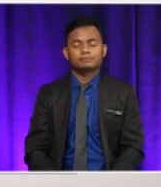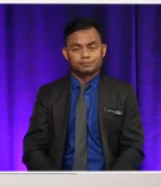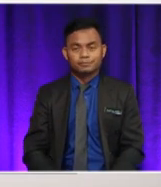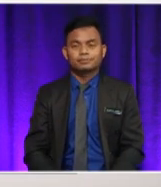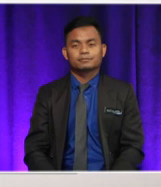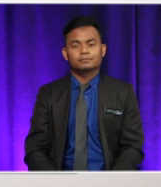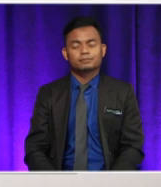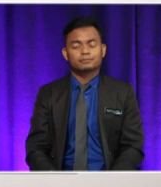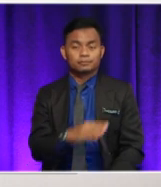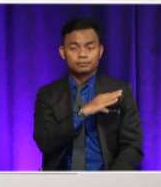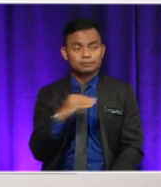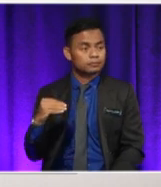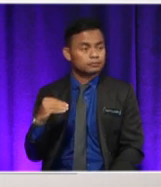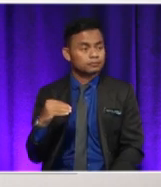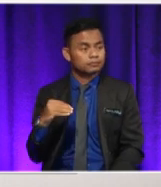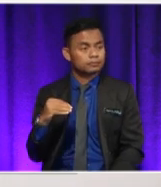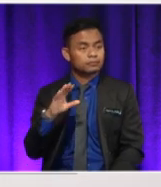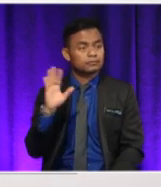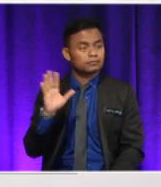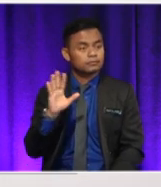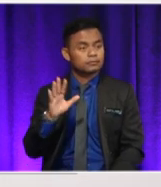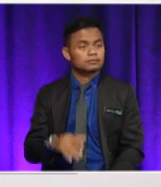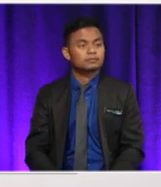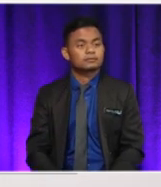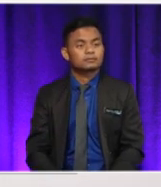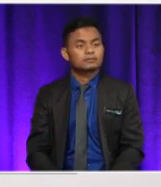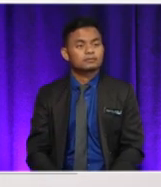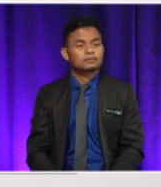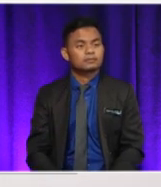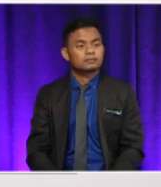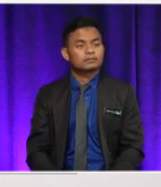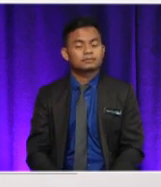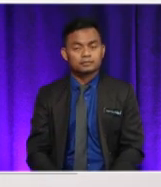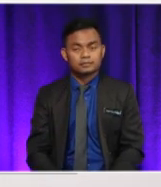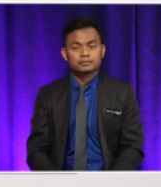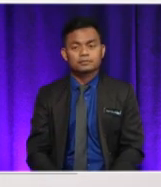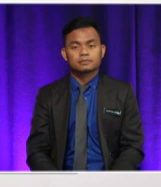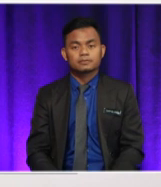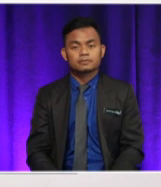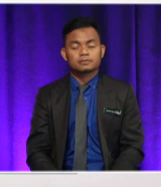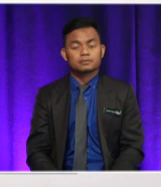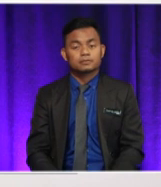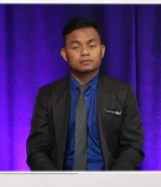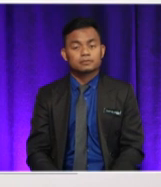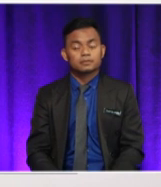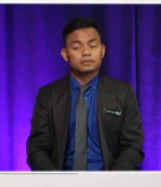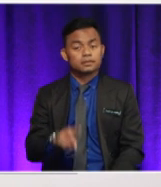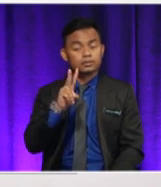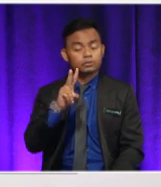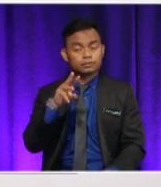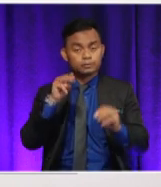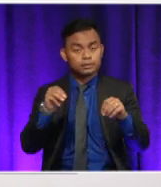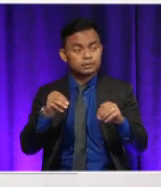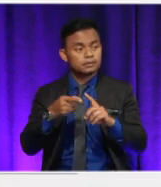And then we have Aisha. So Aisha, if you could just wave to everyone. Oh yes, so there you go. Two of our pupils from